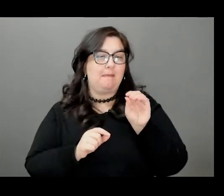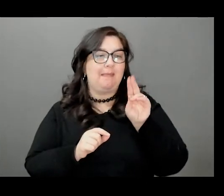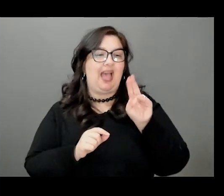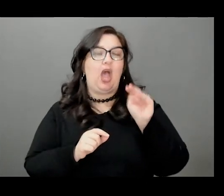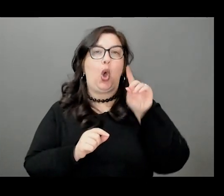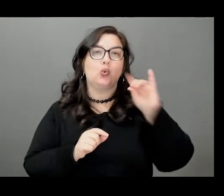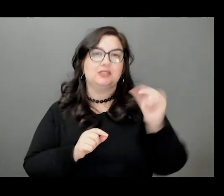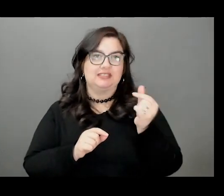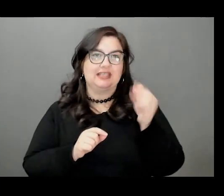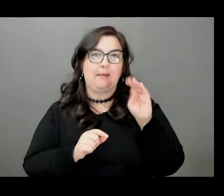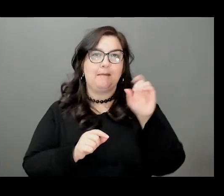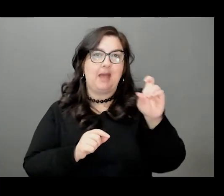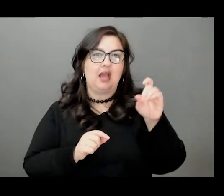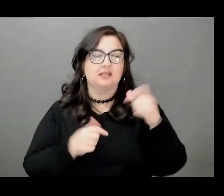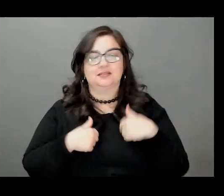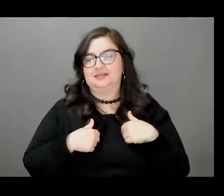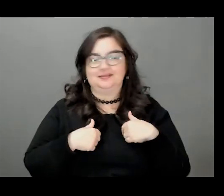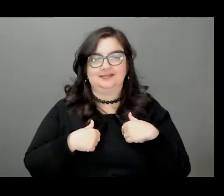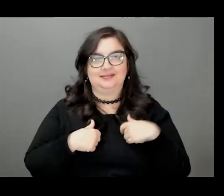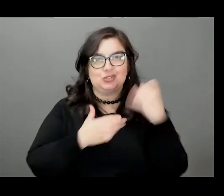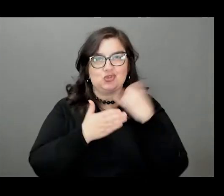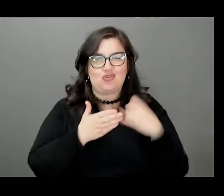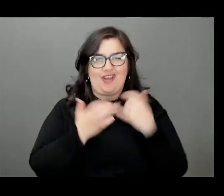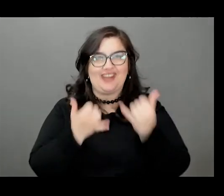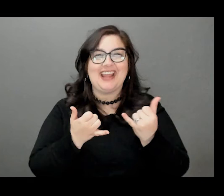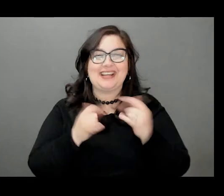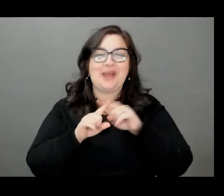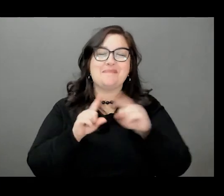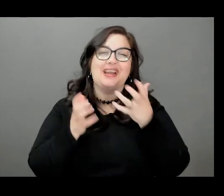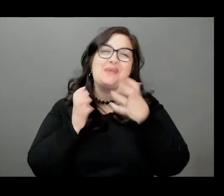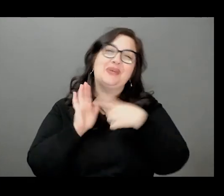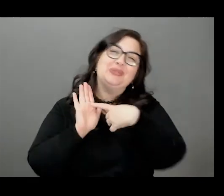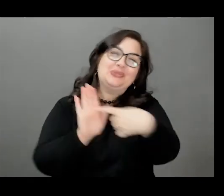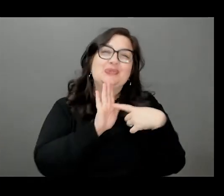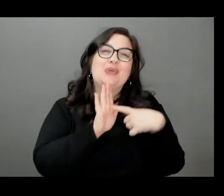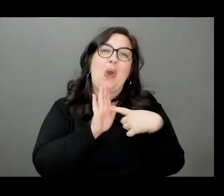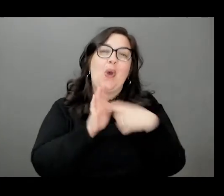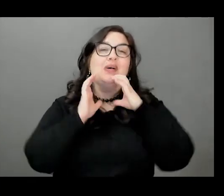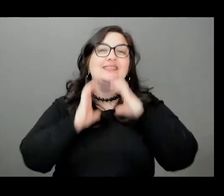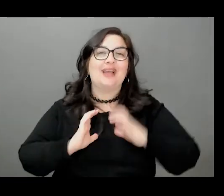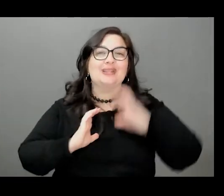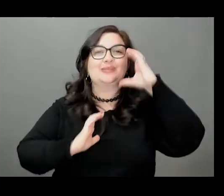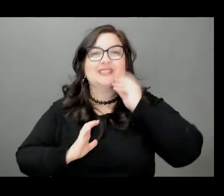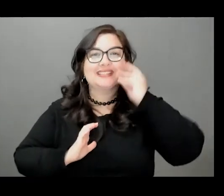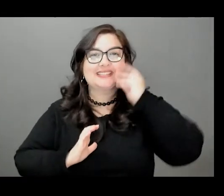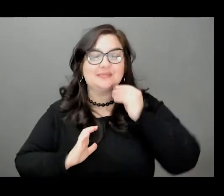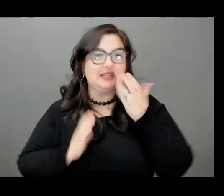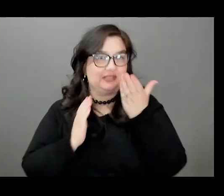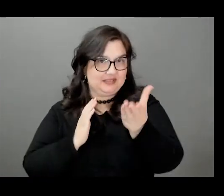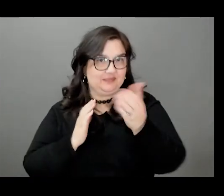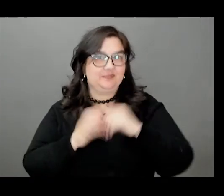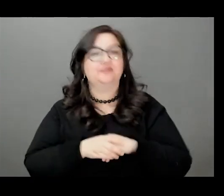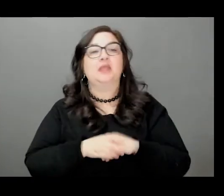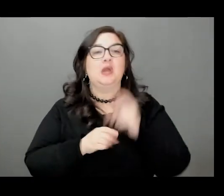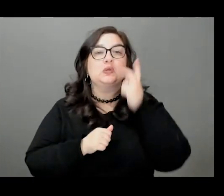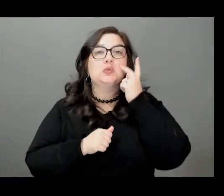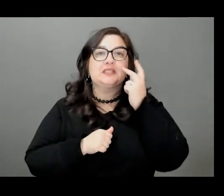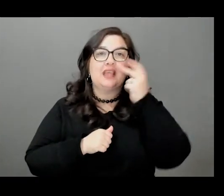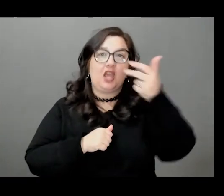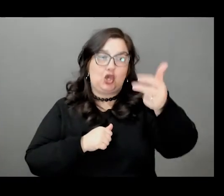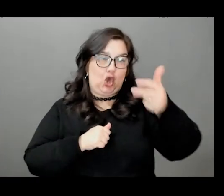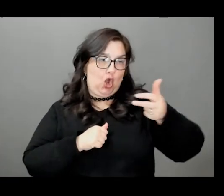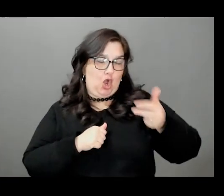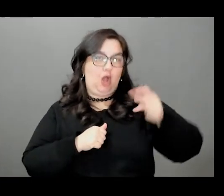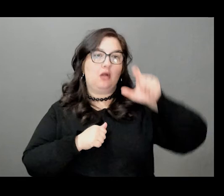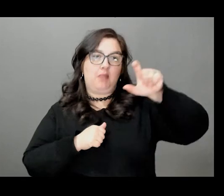draw an actual bounding box. So I'm not going to draw it right now, just to show what kind of an experience our